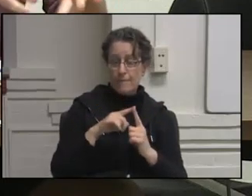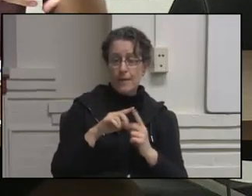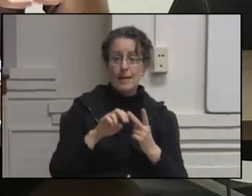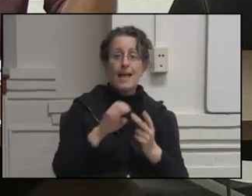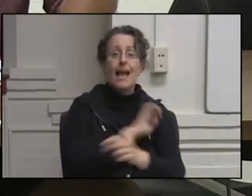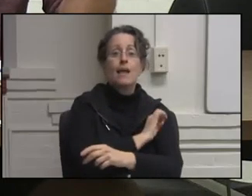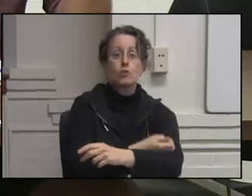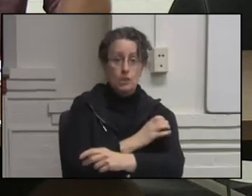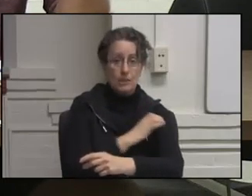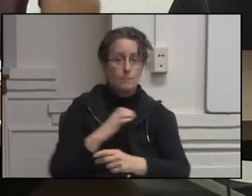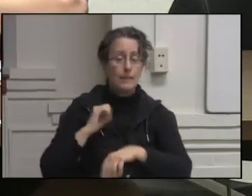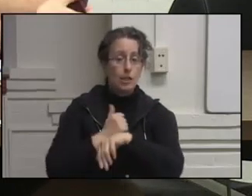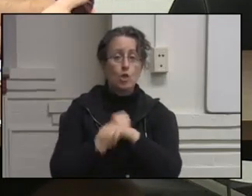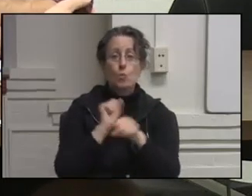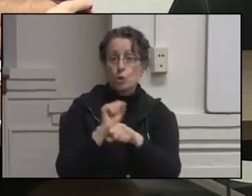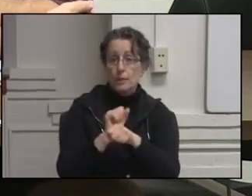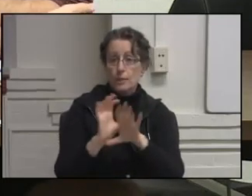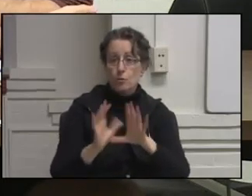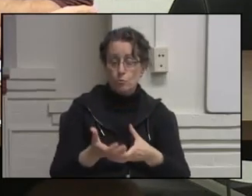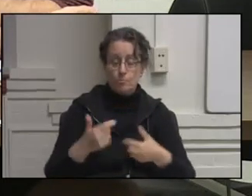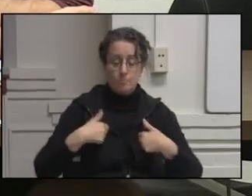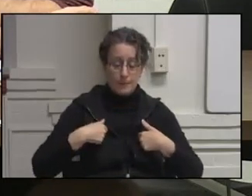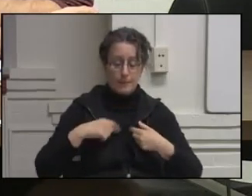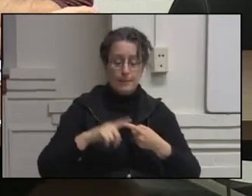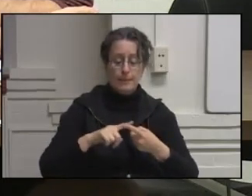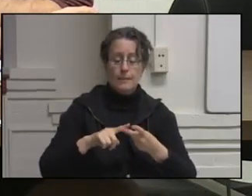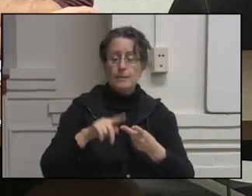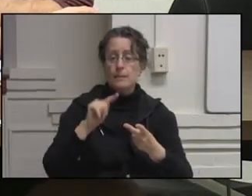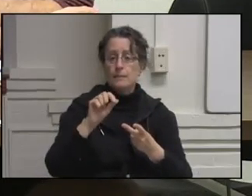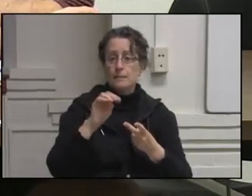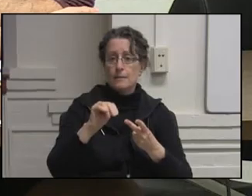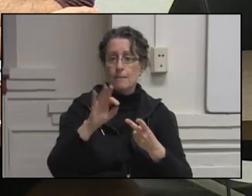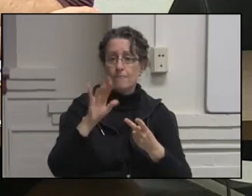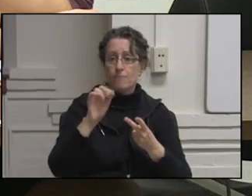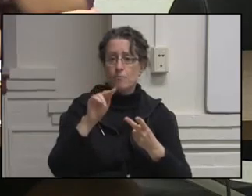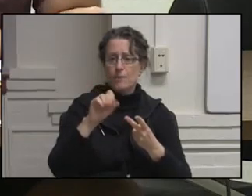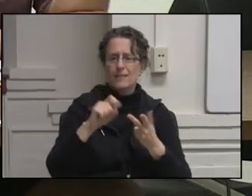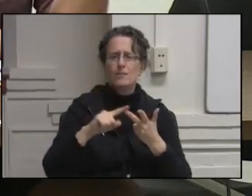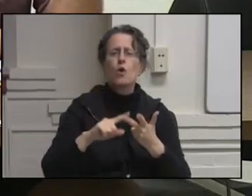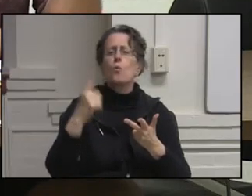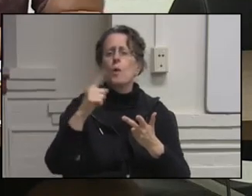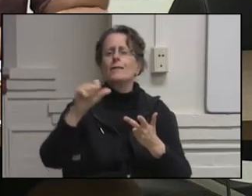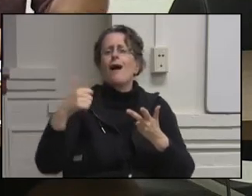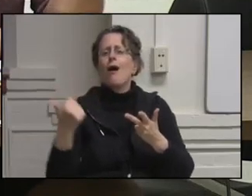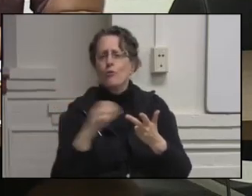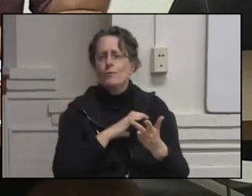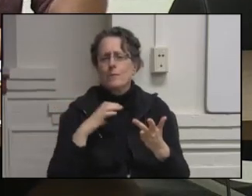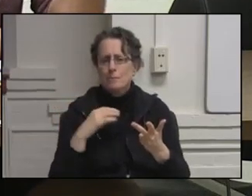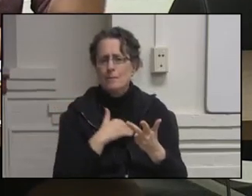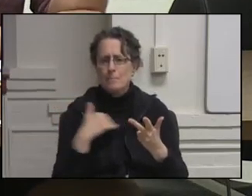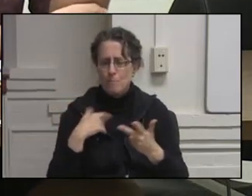a working group. I'm on it. Tom Franks, another Energy Committee member, is on it. We